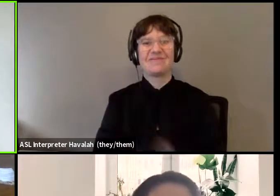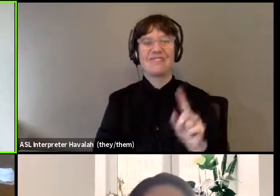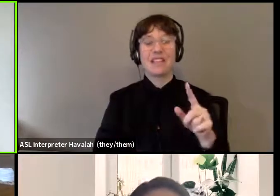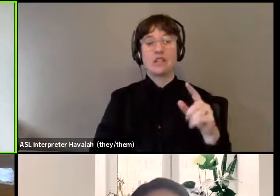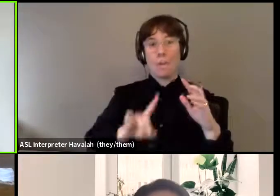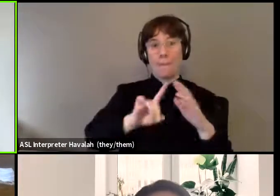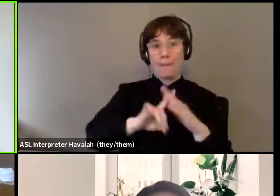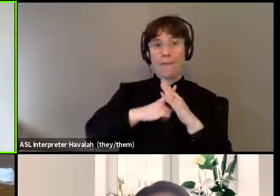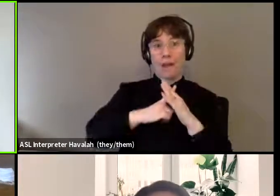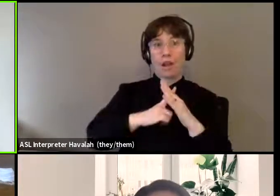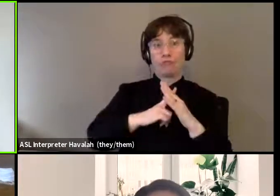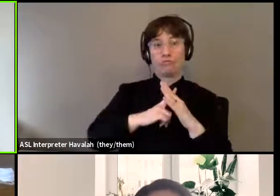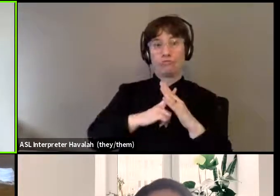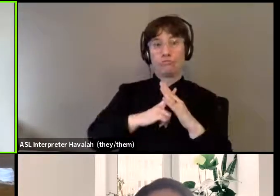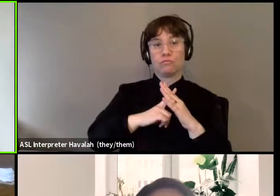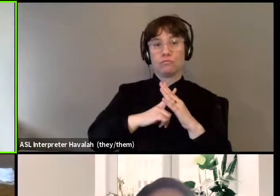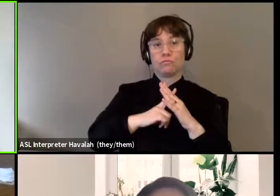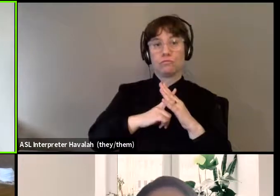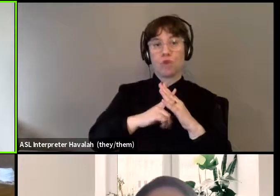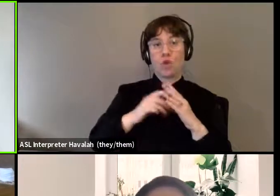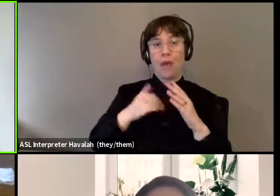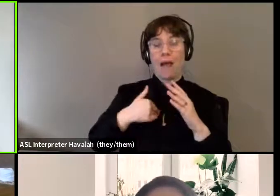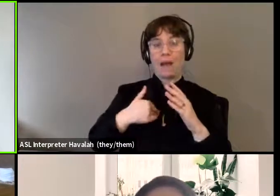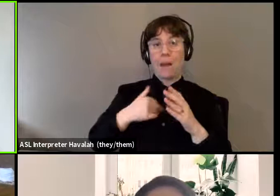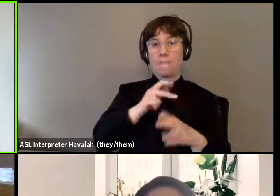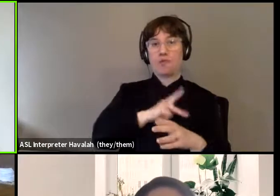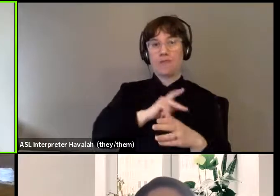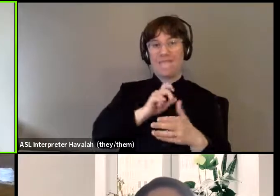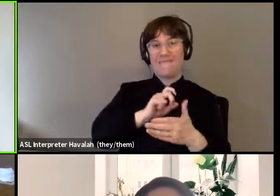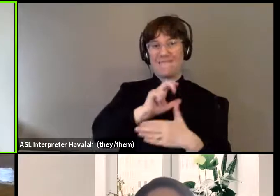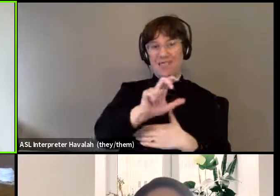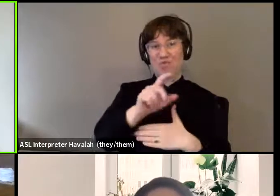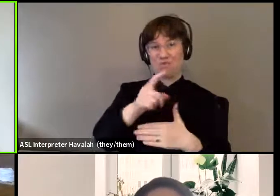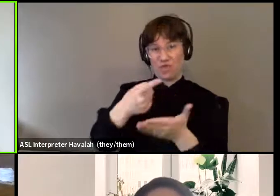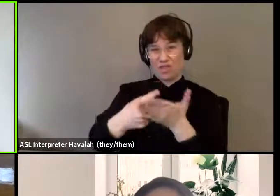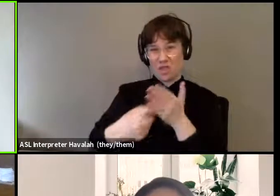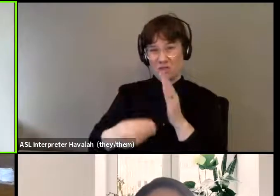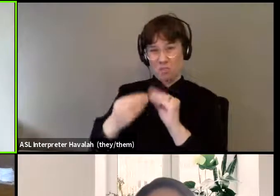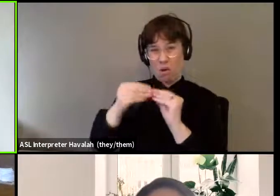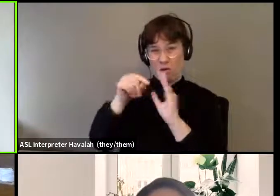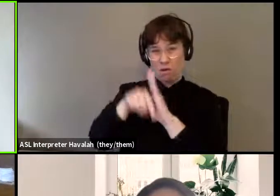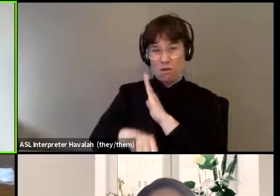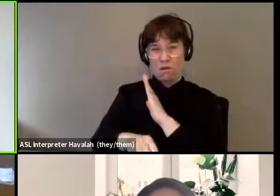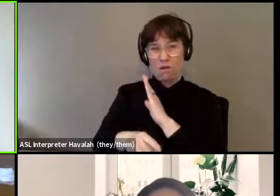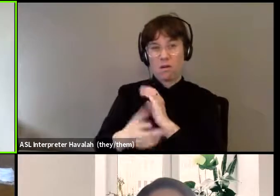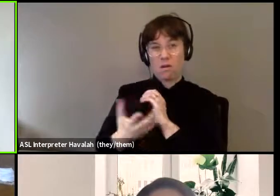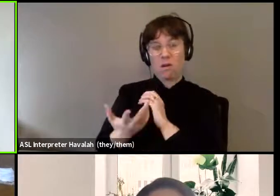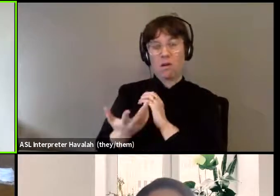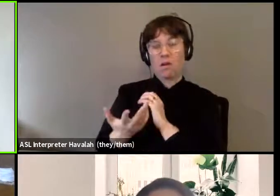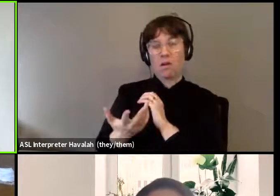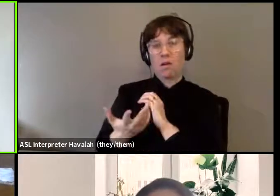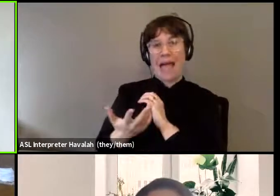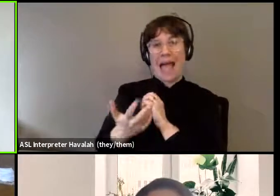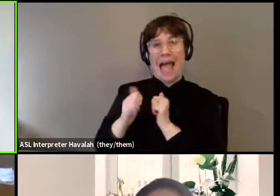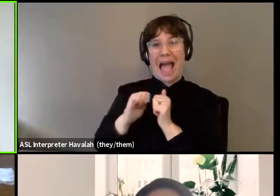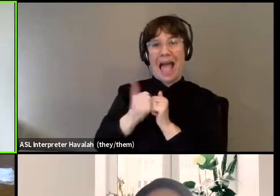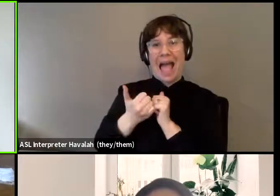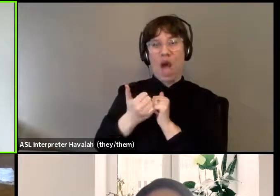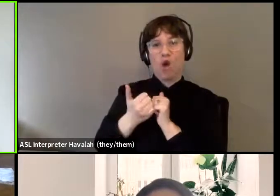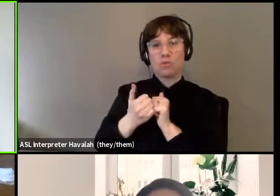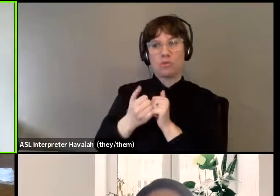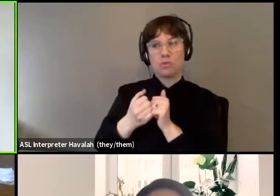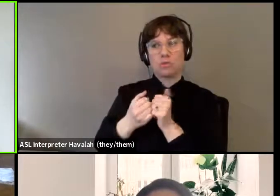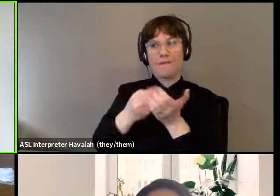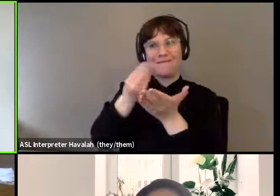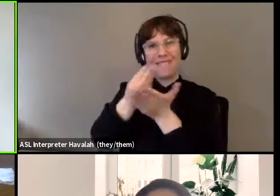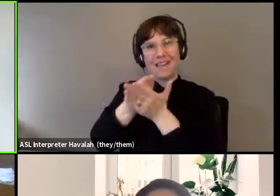you started with personal investment. Could you talk more about how you're funding your pop-ups or plan